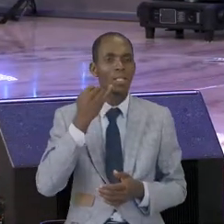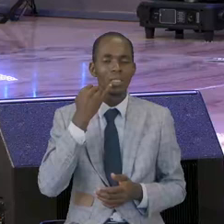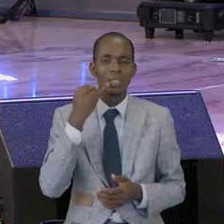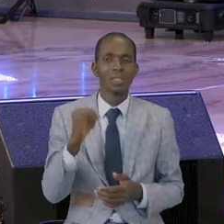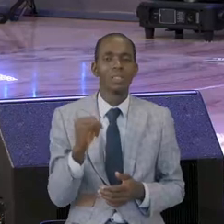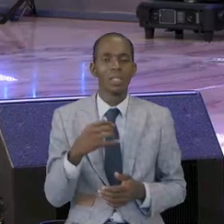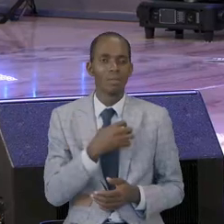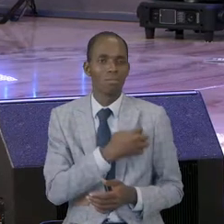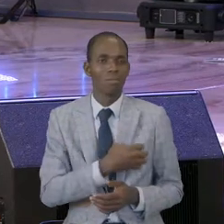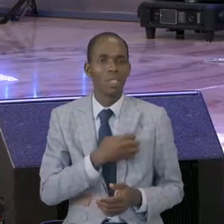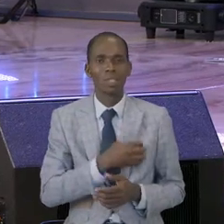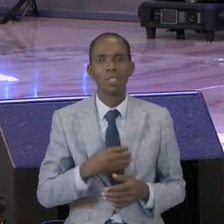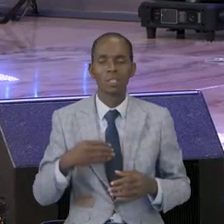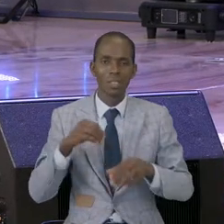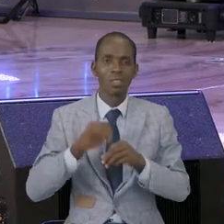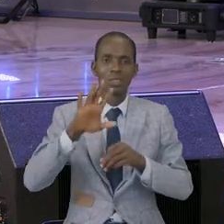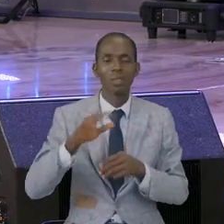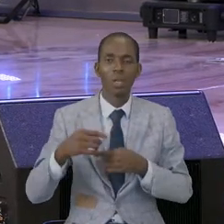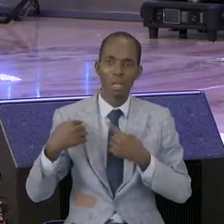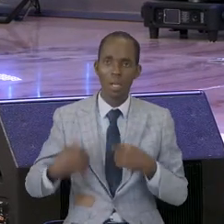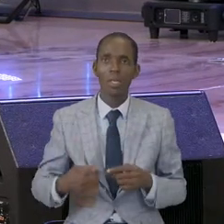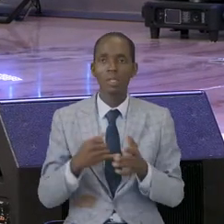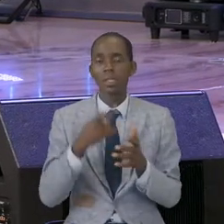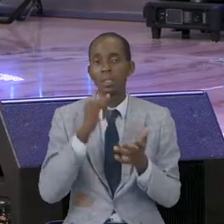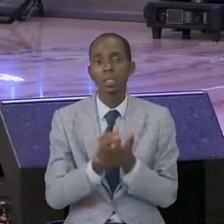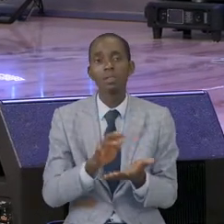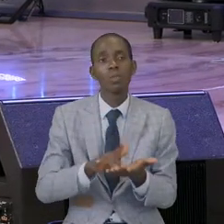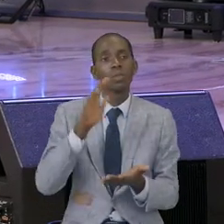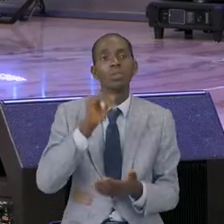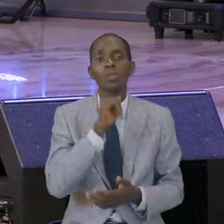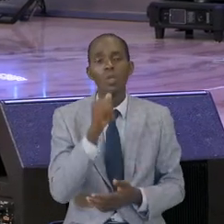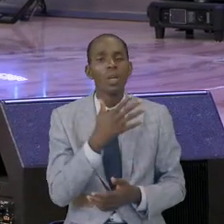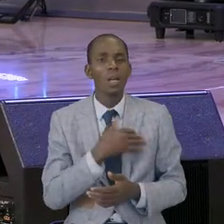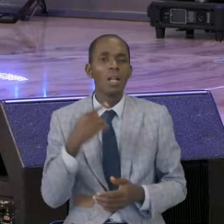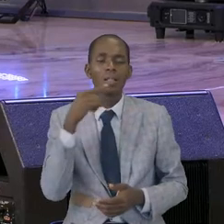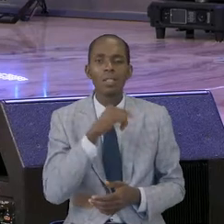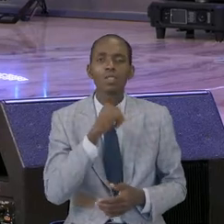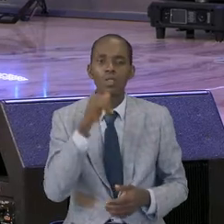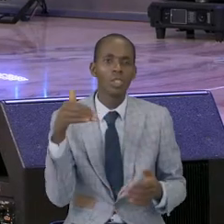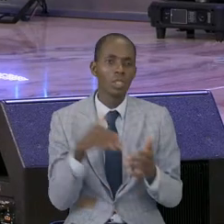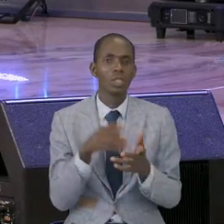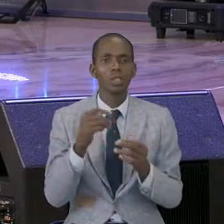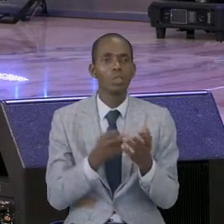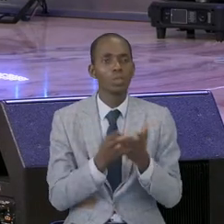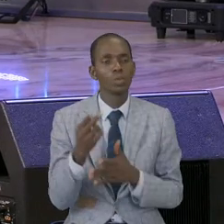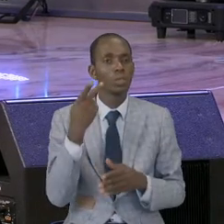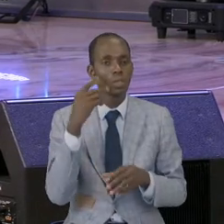the bitter strife in your heart. It says, glory not and lie not against the truth.